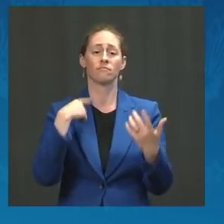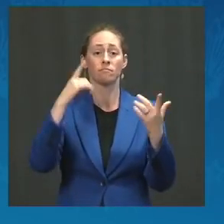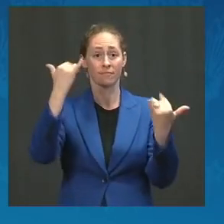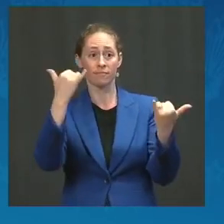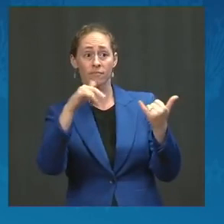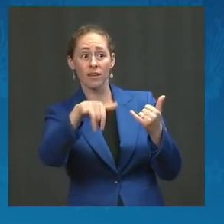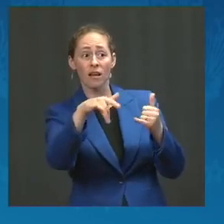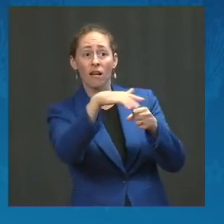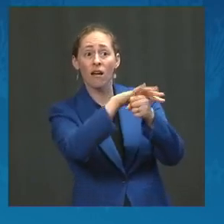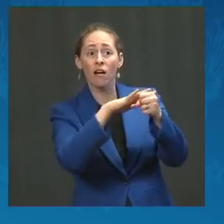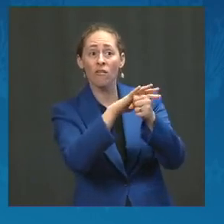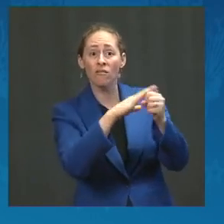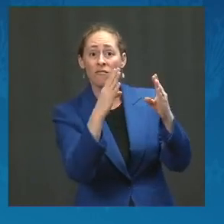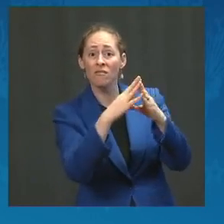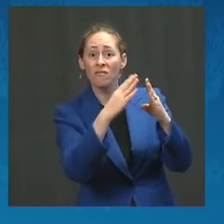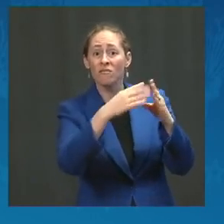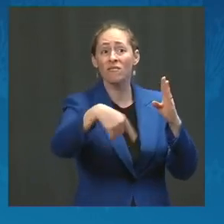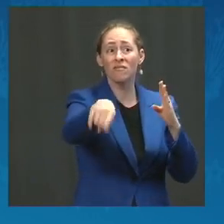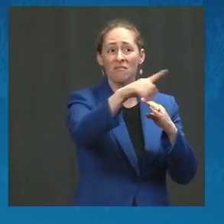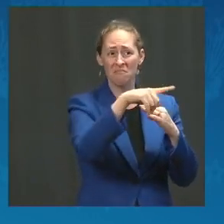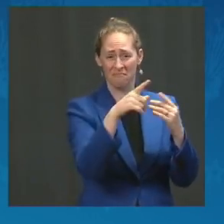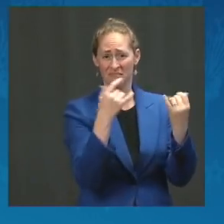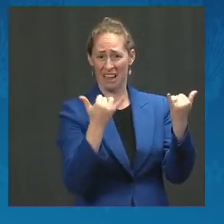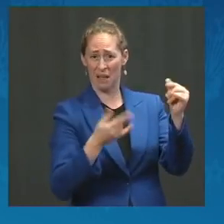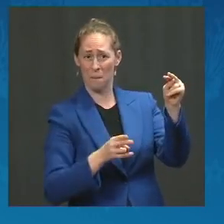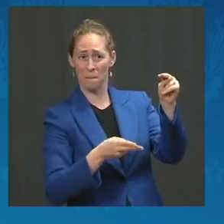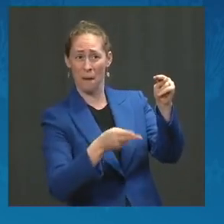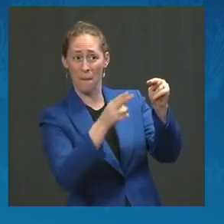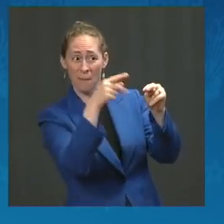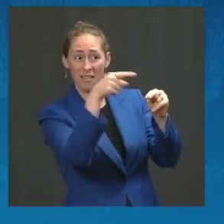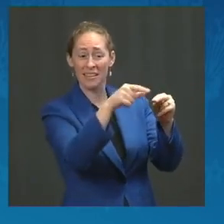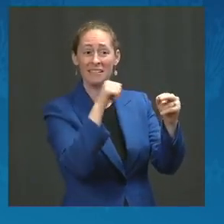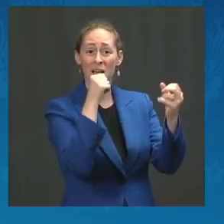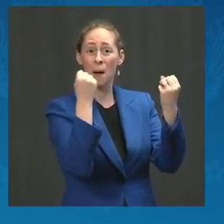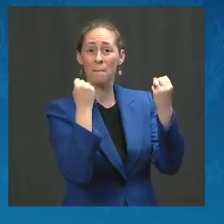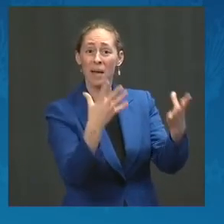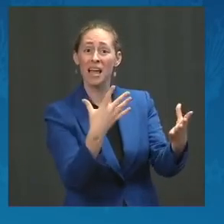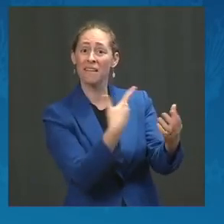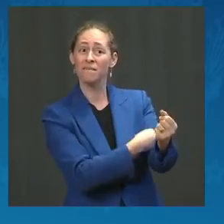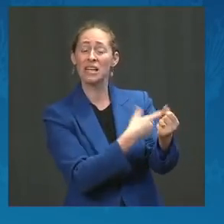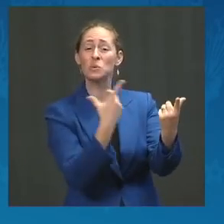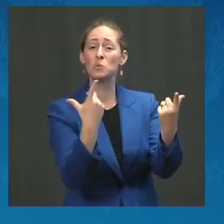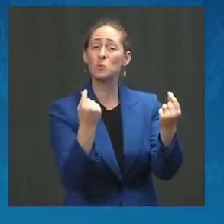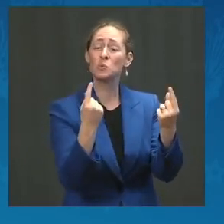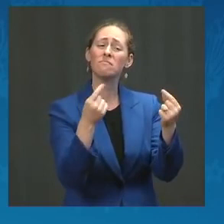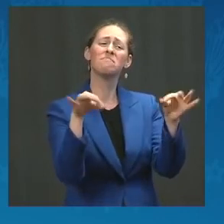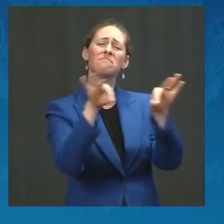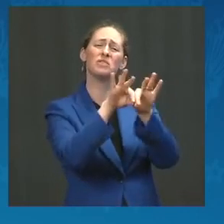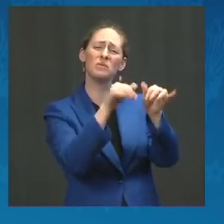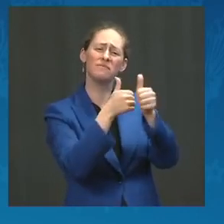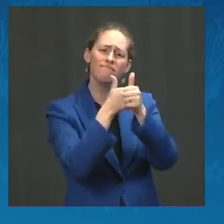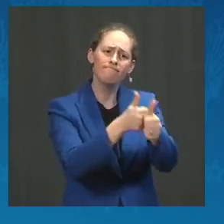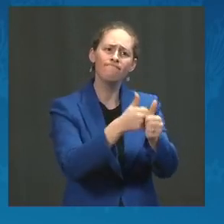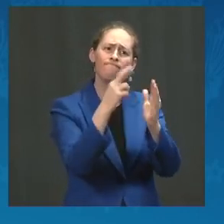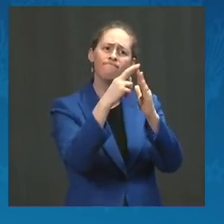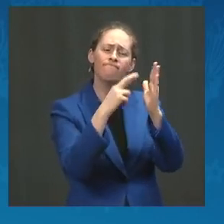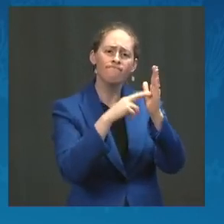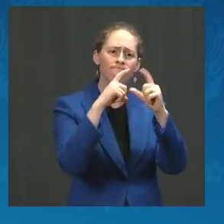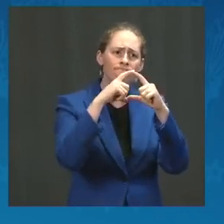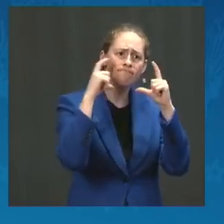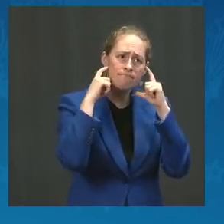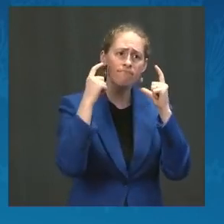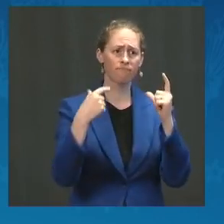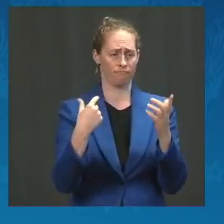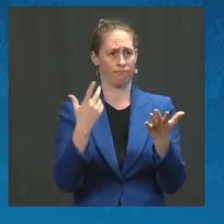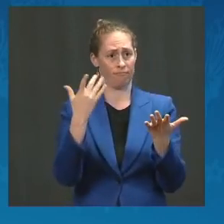or high case rates will follow the mask guidance that's being laid down by the CDC. I certainly will, and I have,